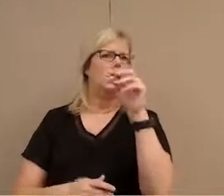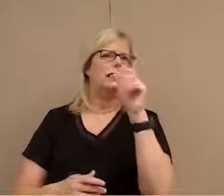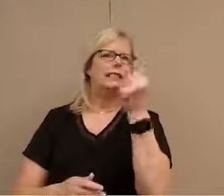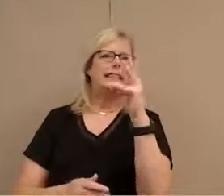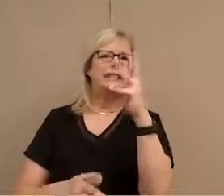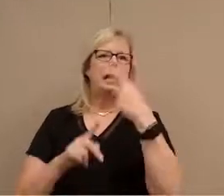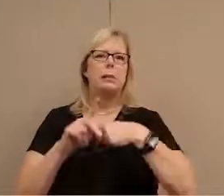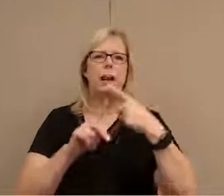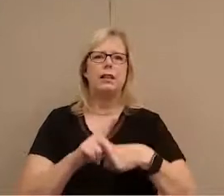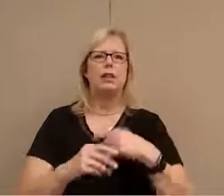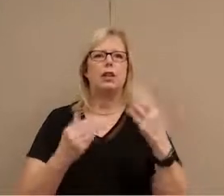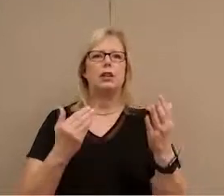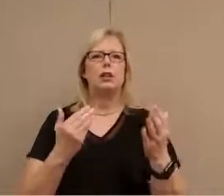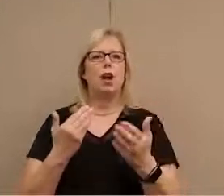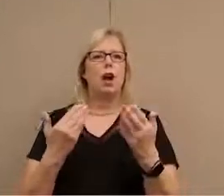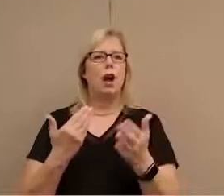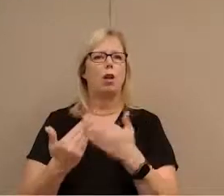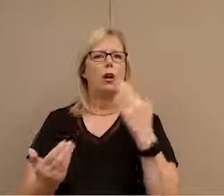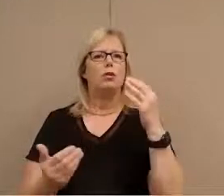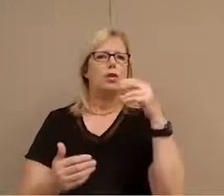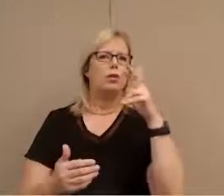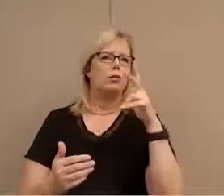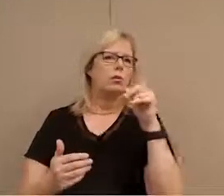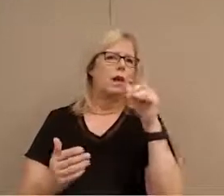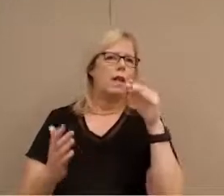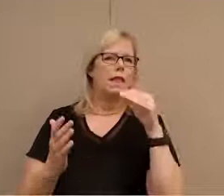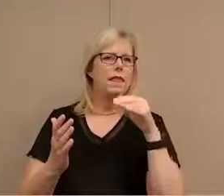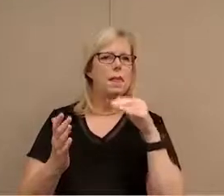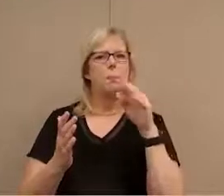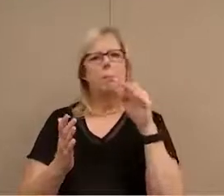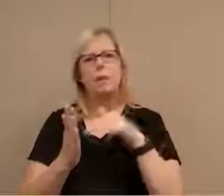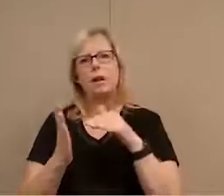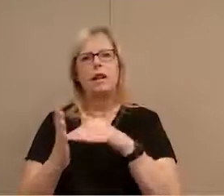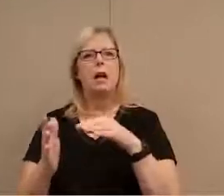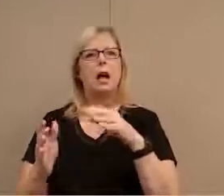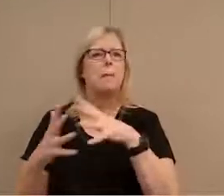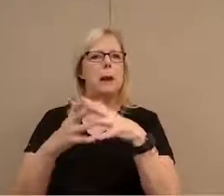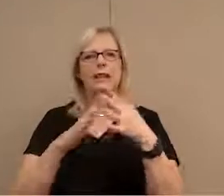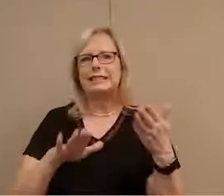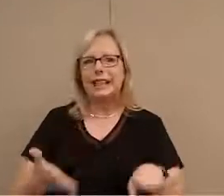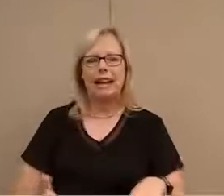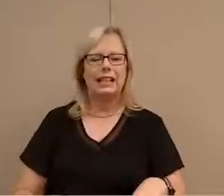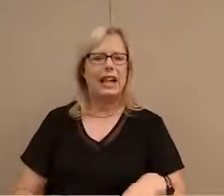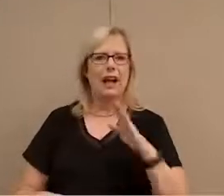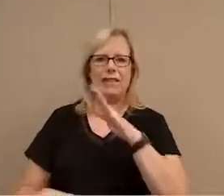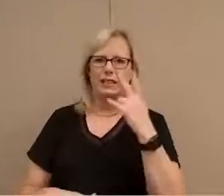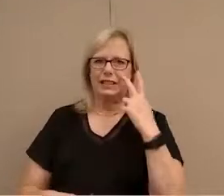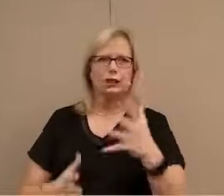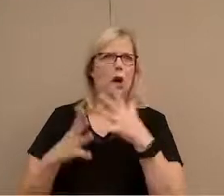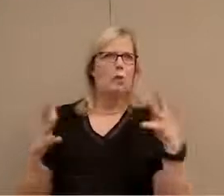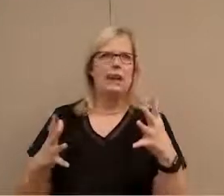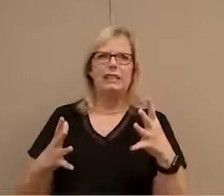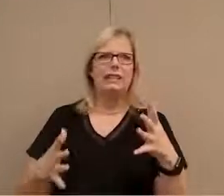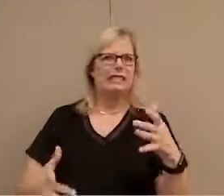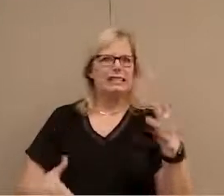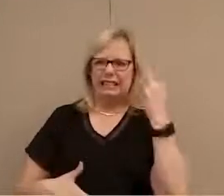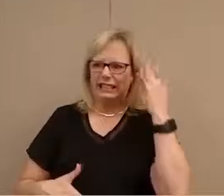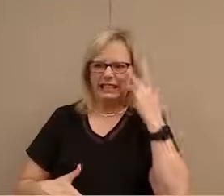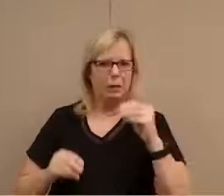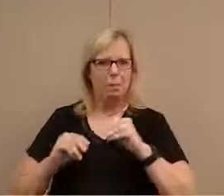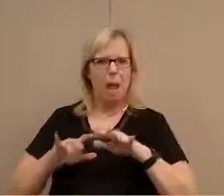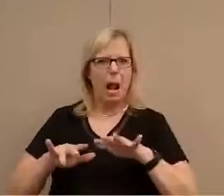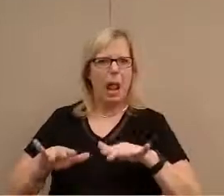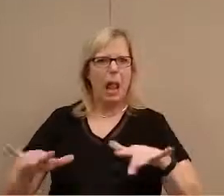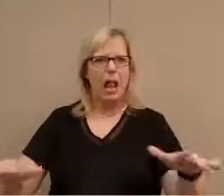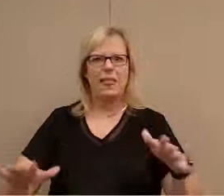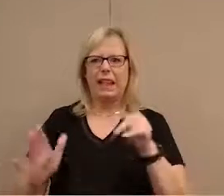600,000 Americans have died. I have not seen any, in my 25 years career as an infectious disease specialist, I have not seen any infection